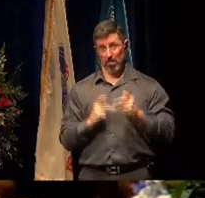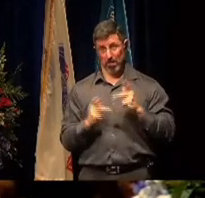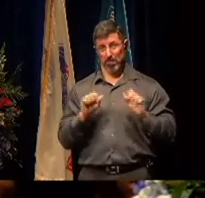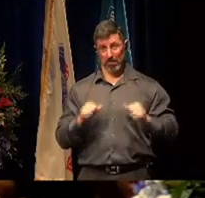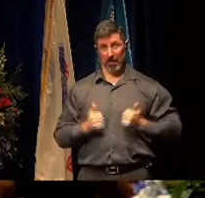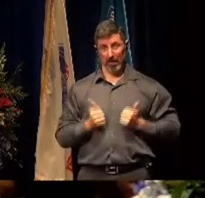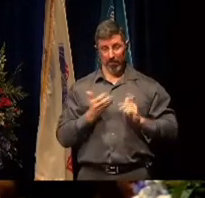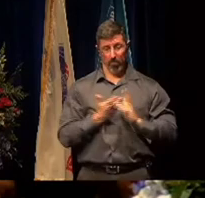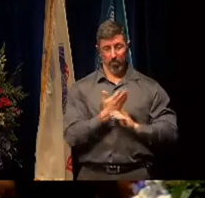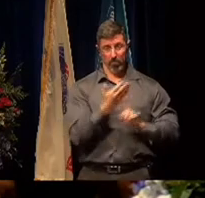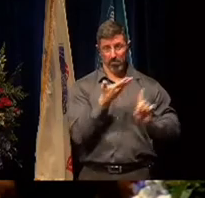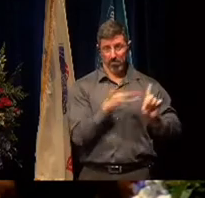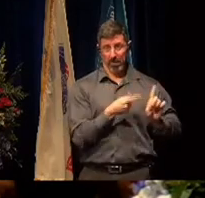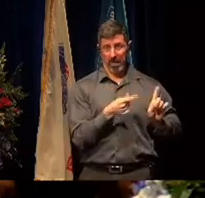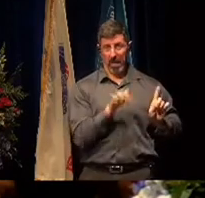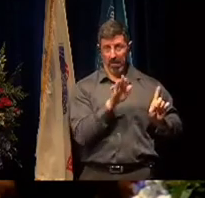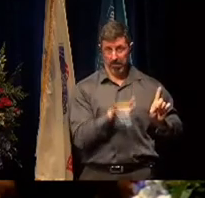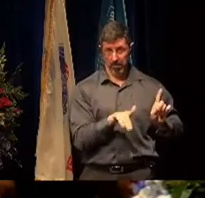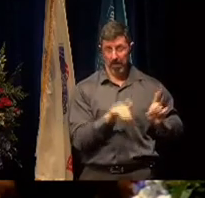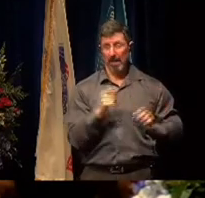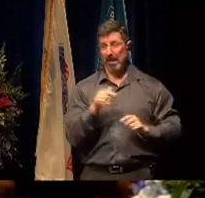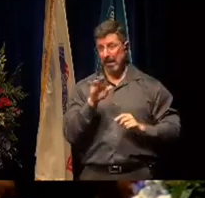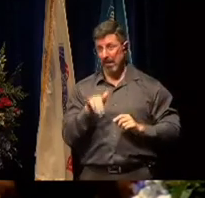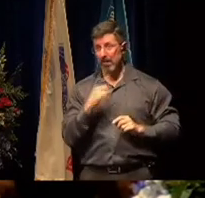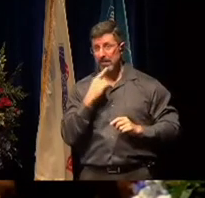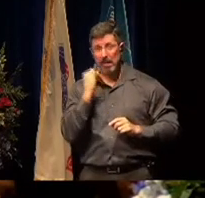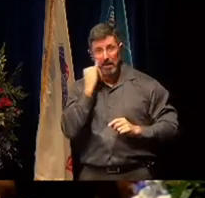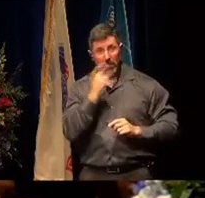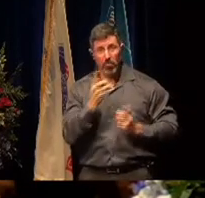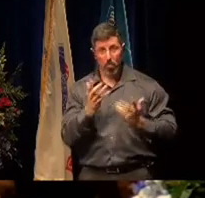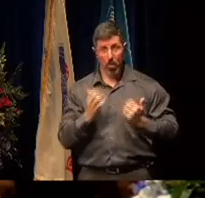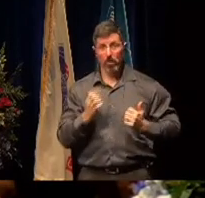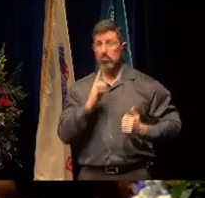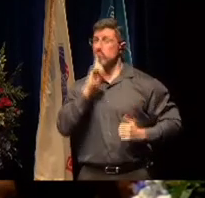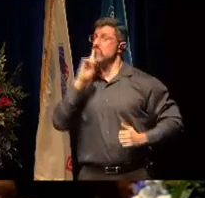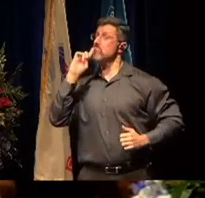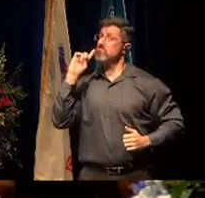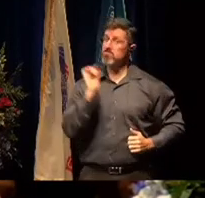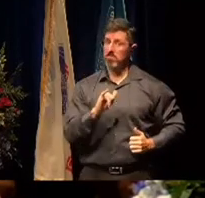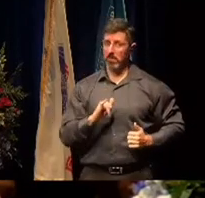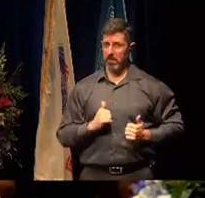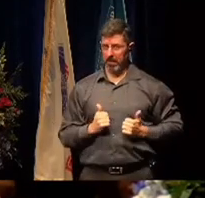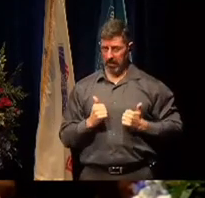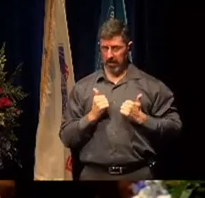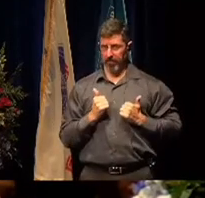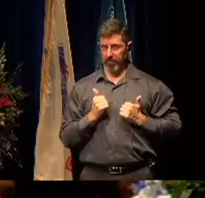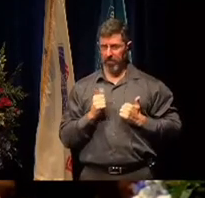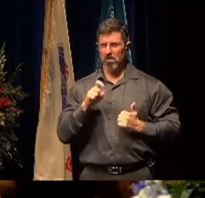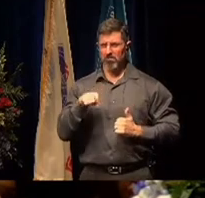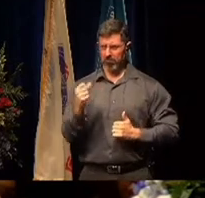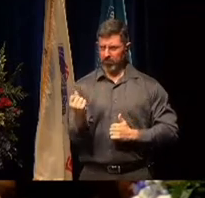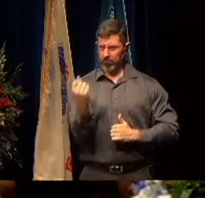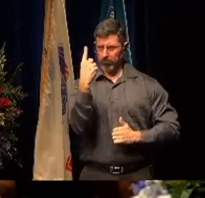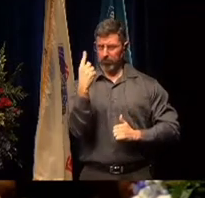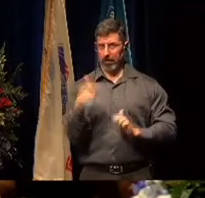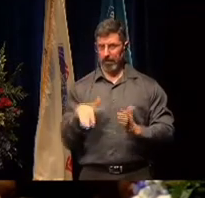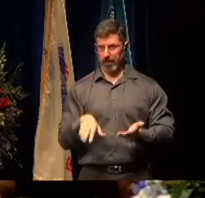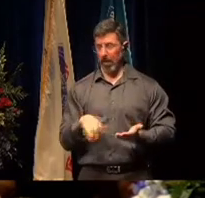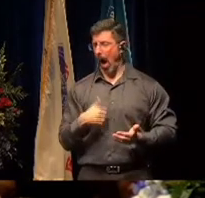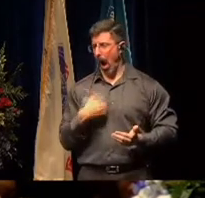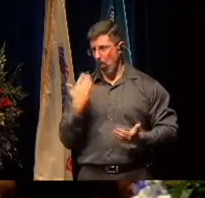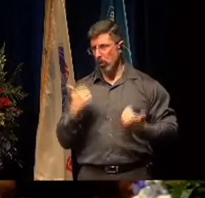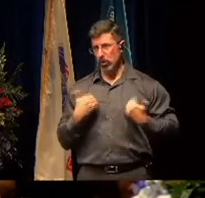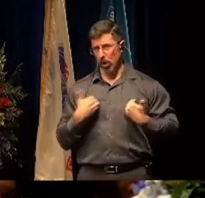taught me that in order to truly live, you must know death. I was young, but I knew death. He said to me